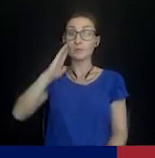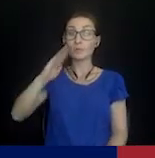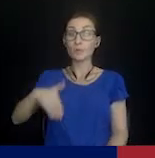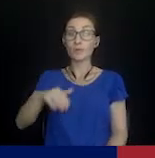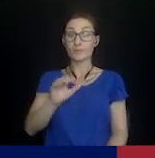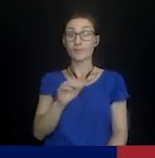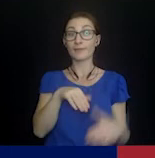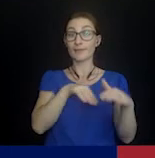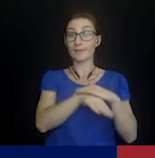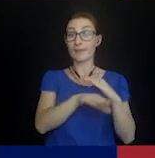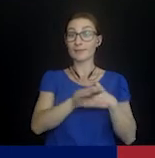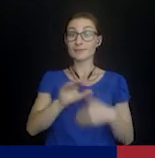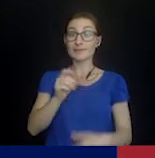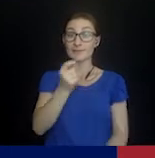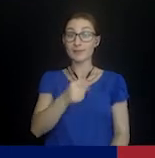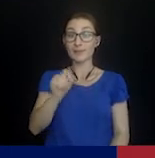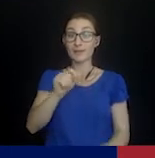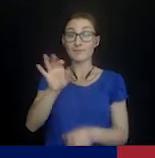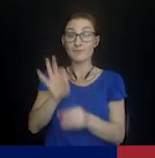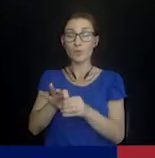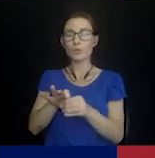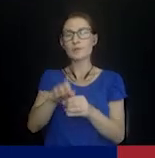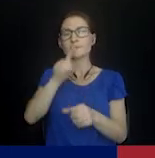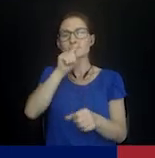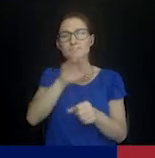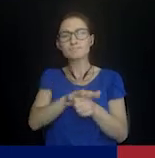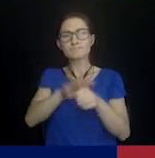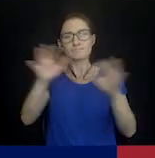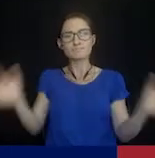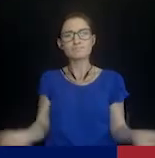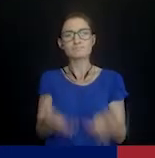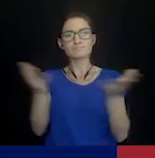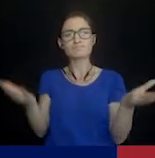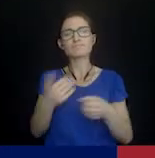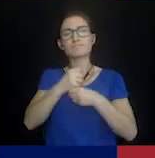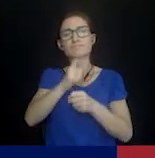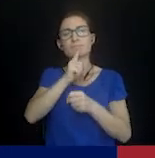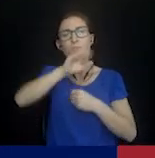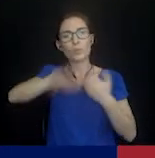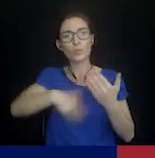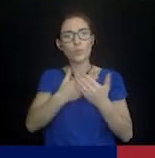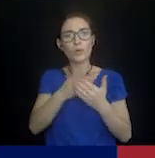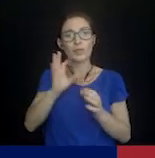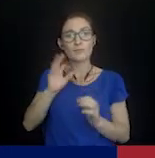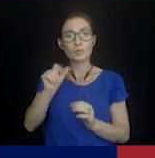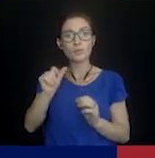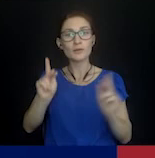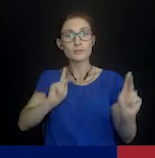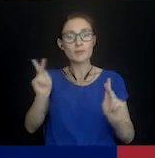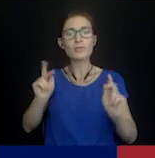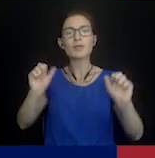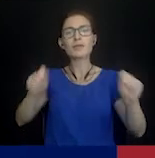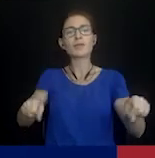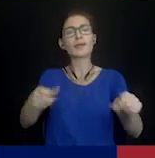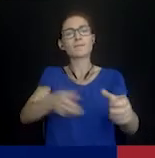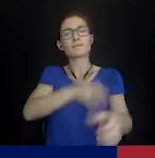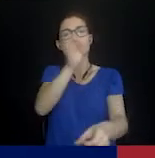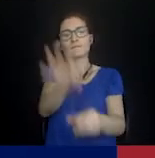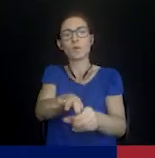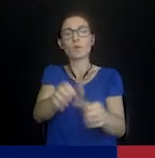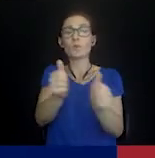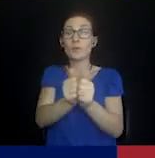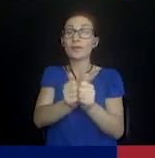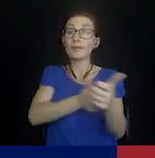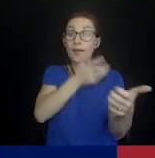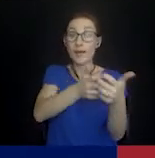committed to ensuring that all Floridians have the right to vote with accommodations